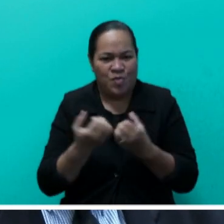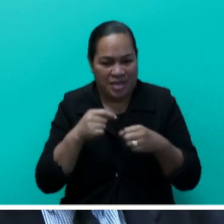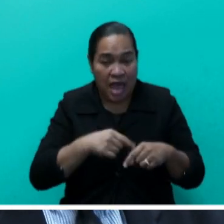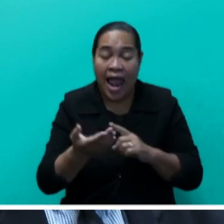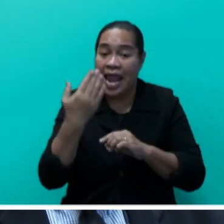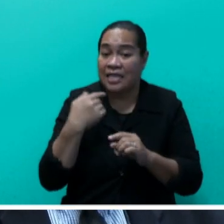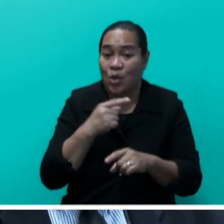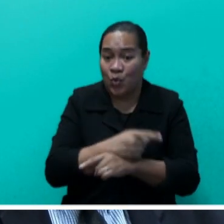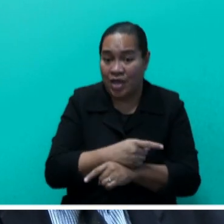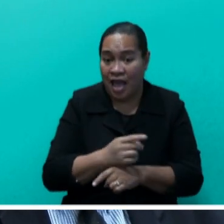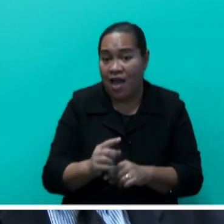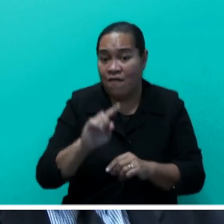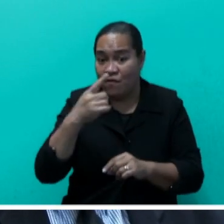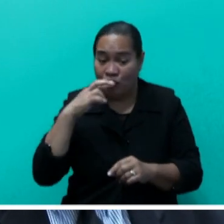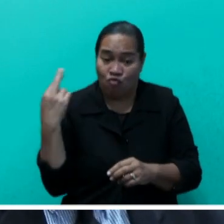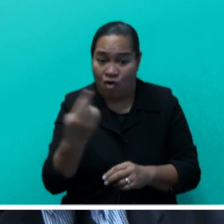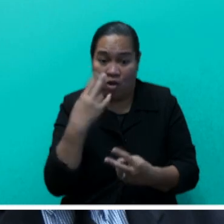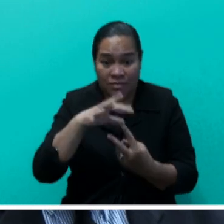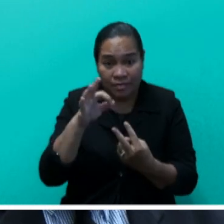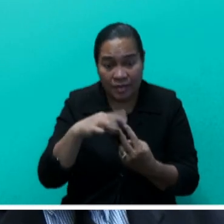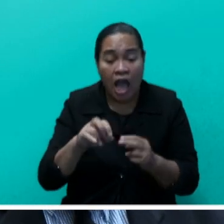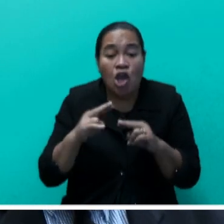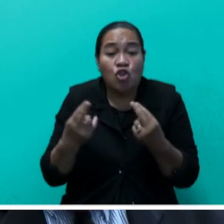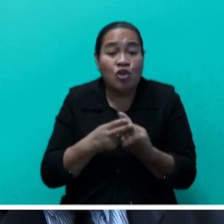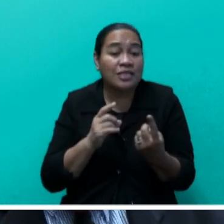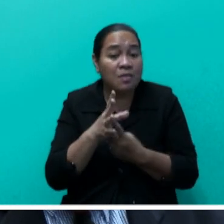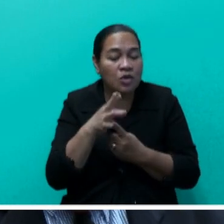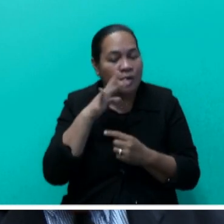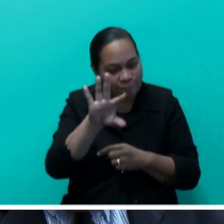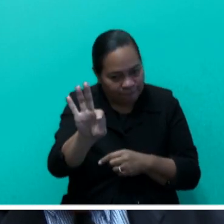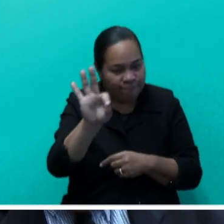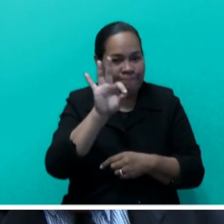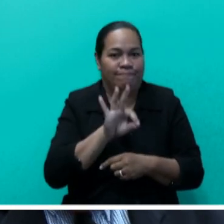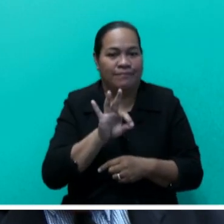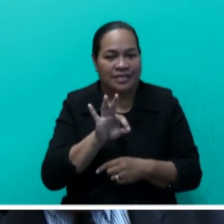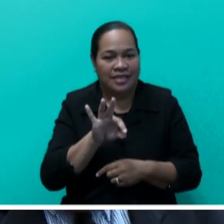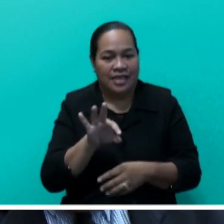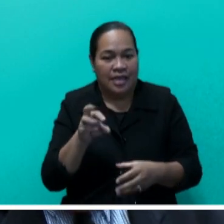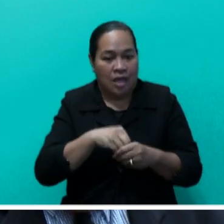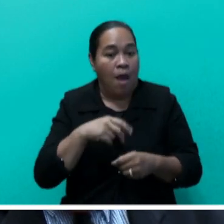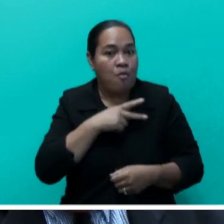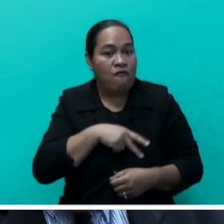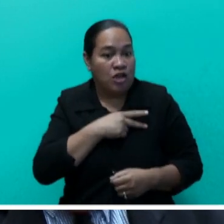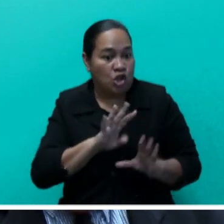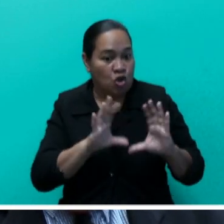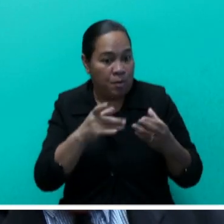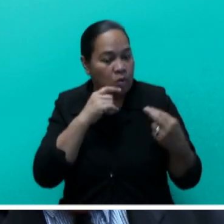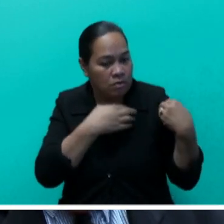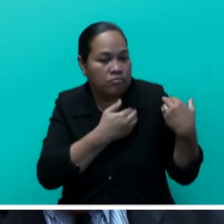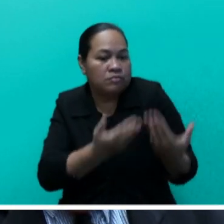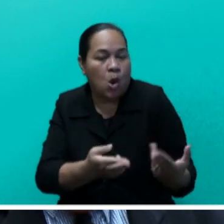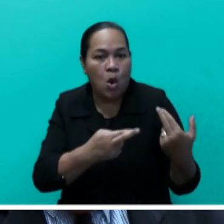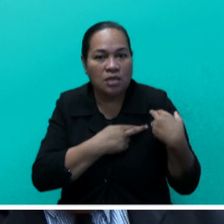by the union's Special Nominations Committee was elected. This professional committee will now be